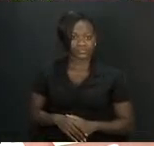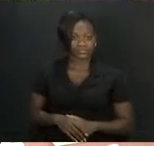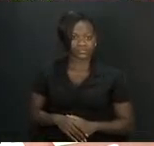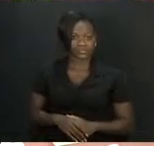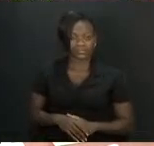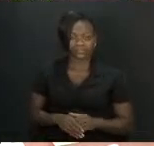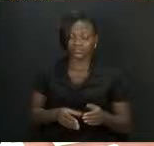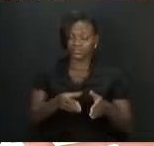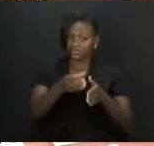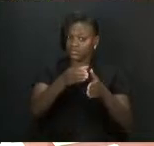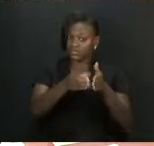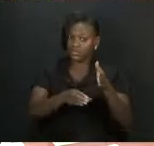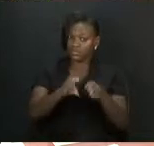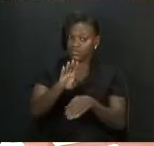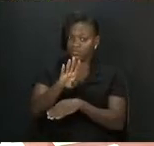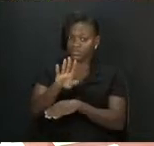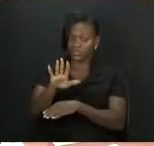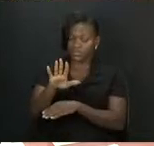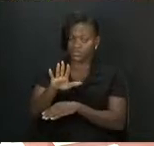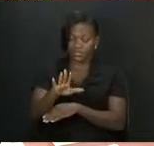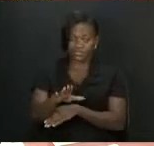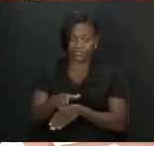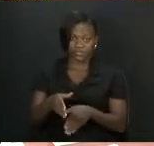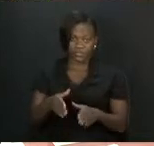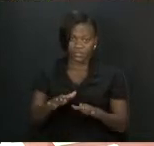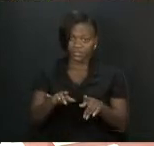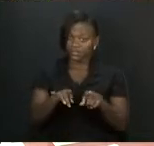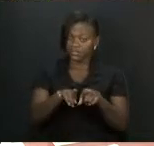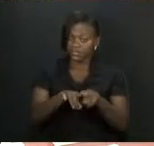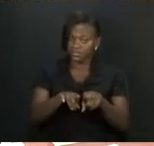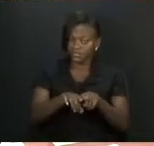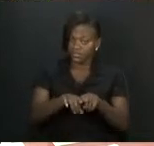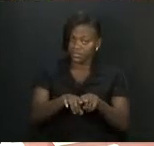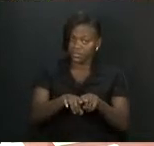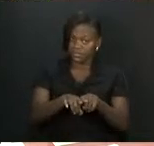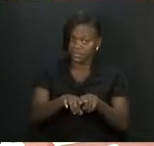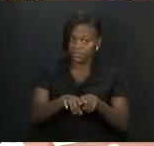column 45, Speaker, with your leave, same.